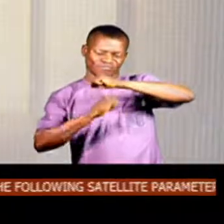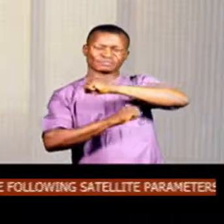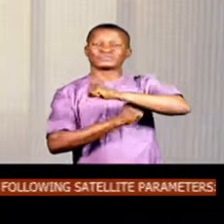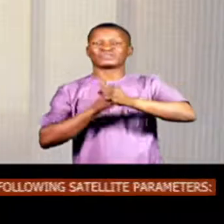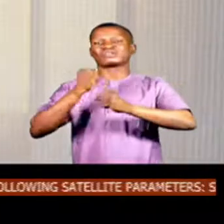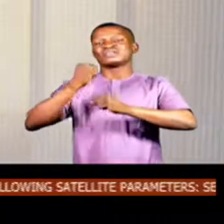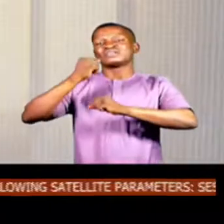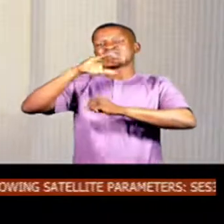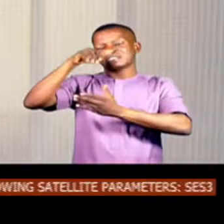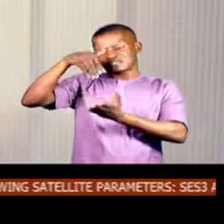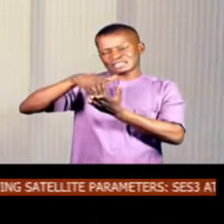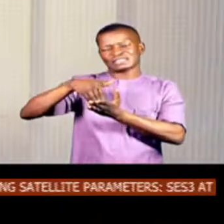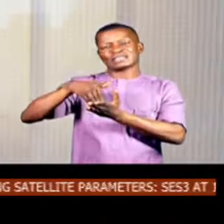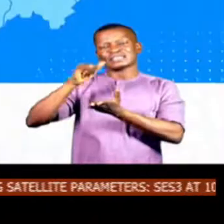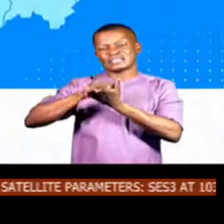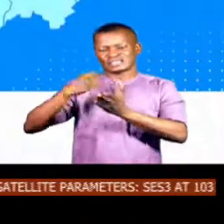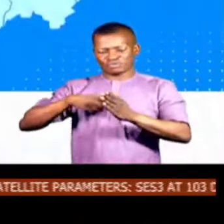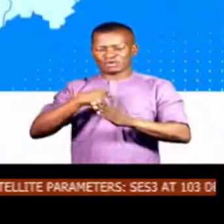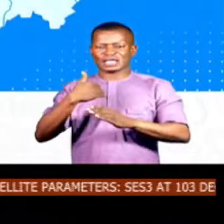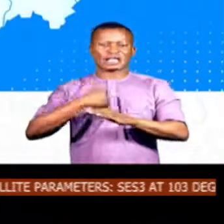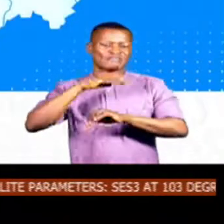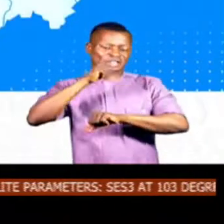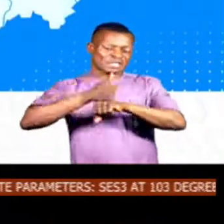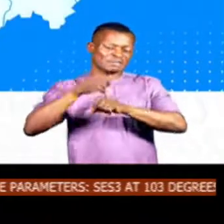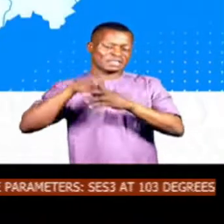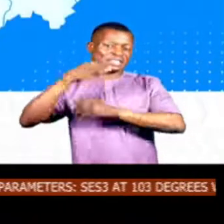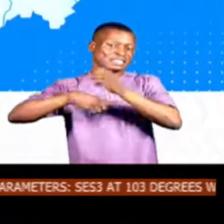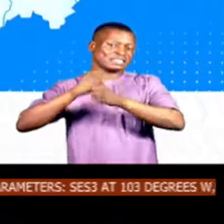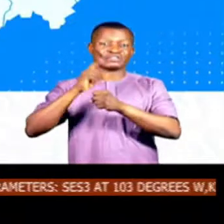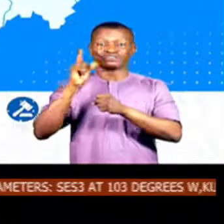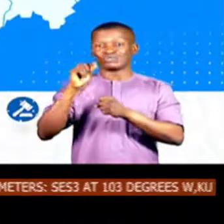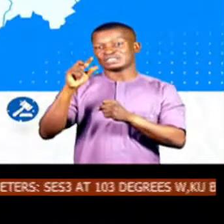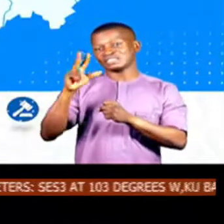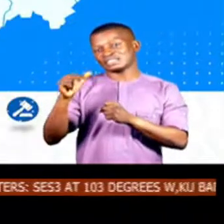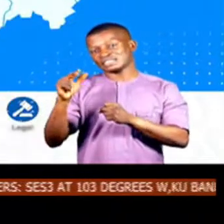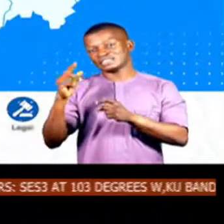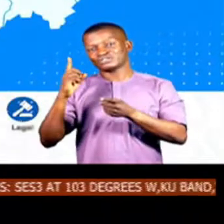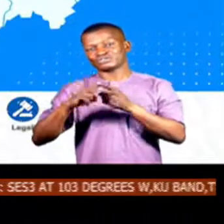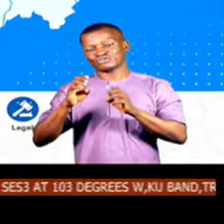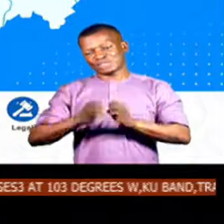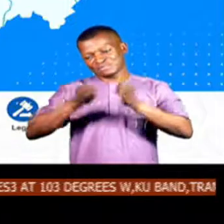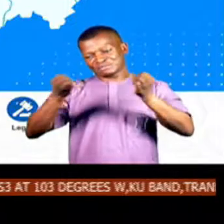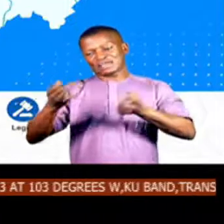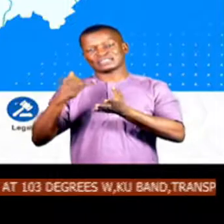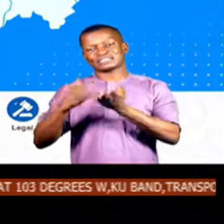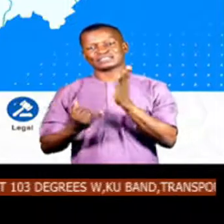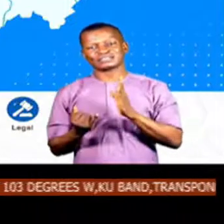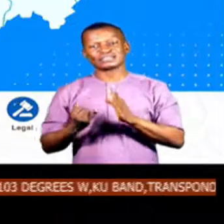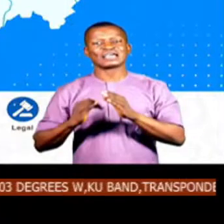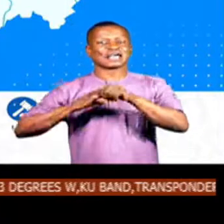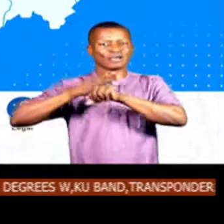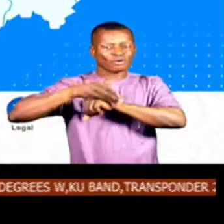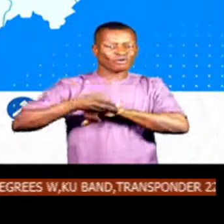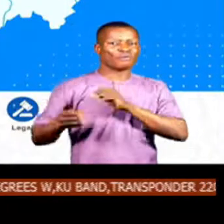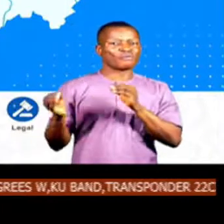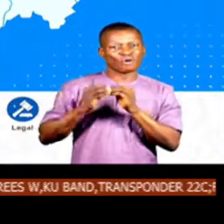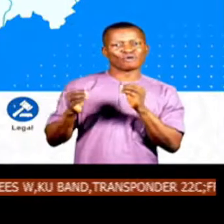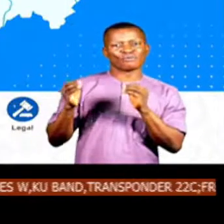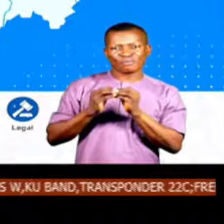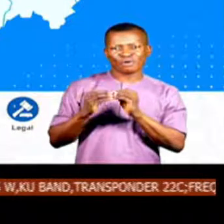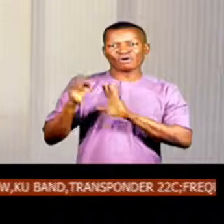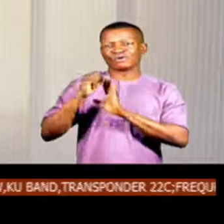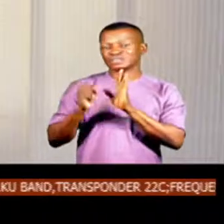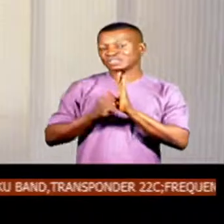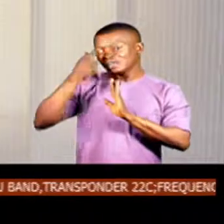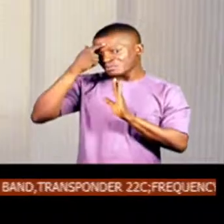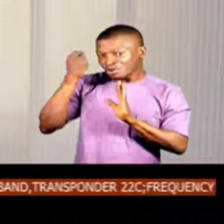of centers that we have, you know, were established in 2013, and to expand that number, replicate that number across many